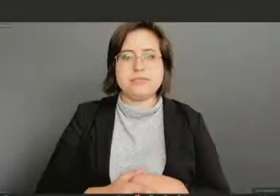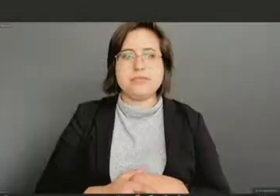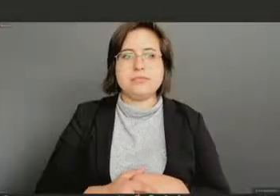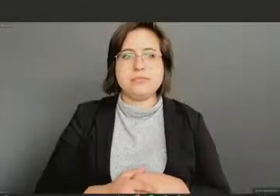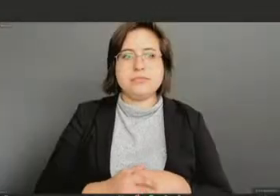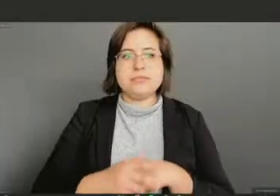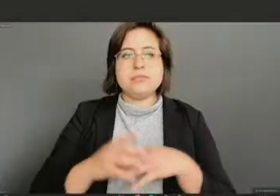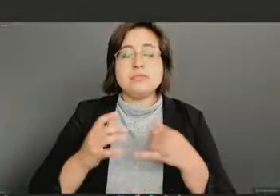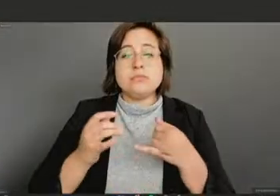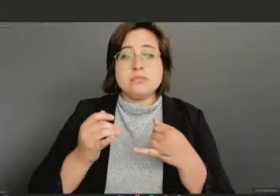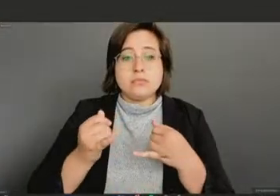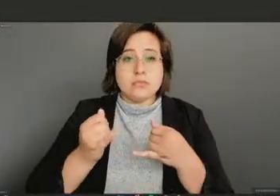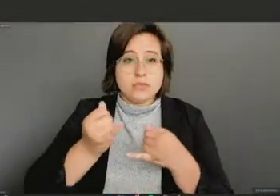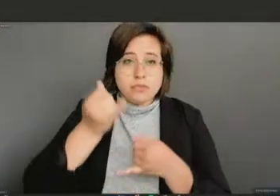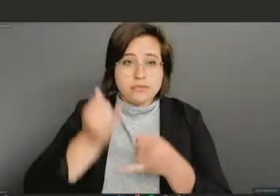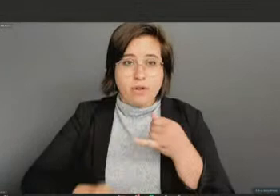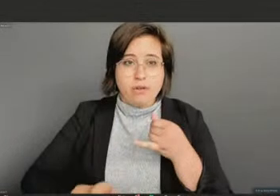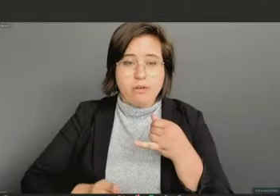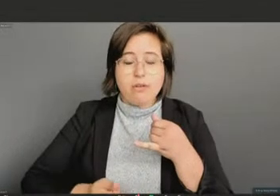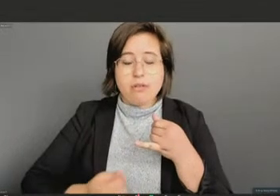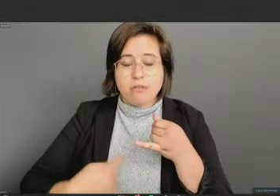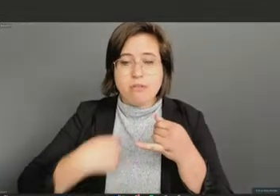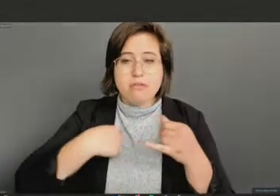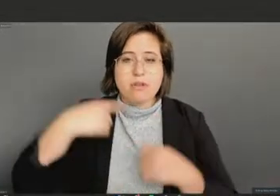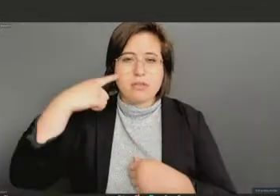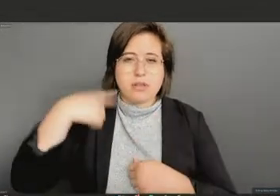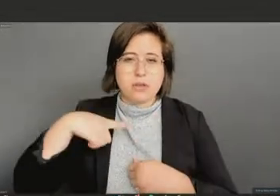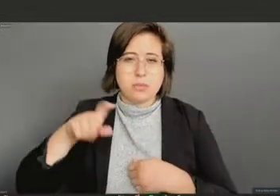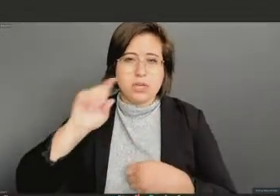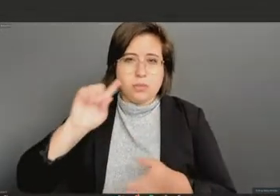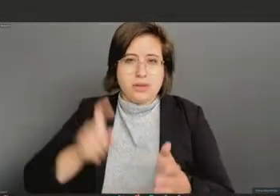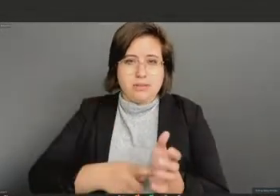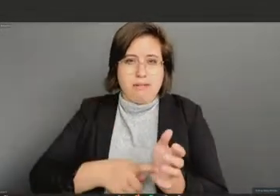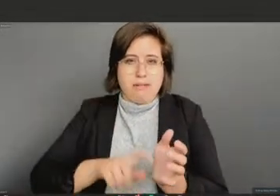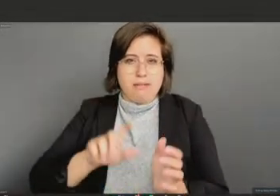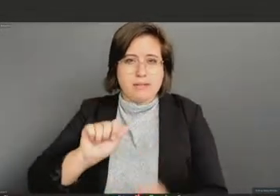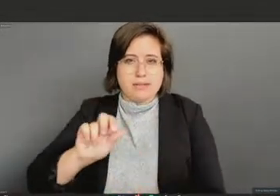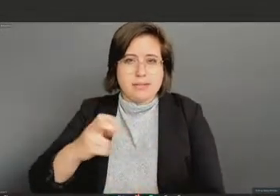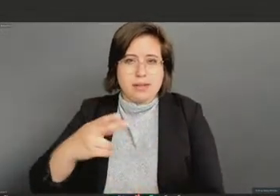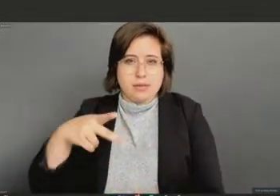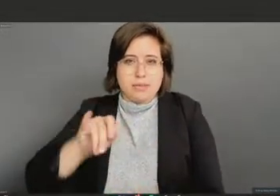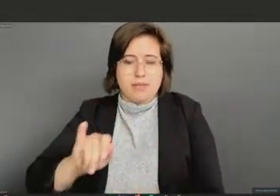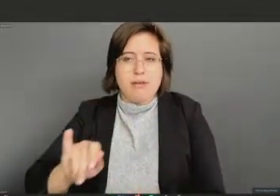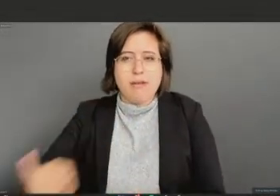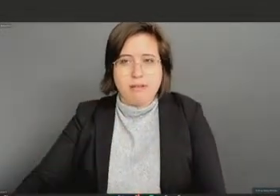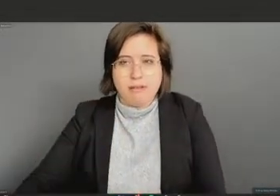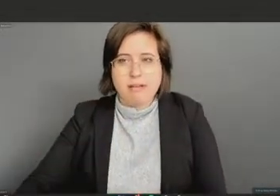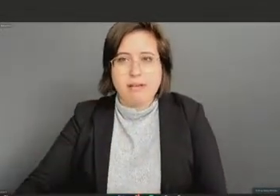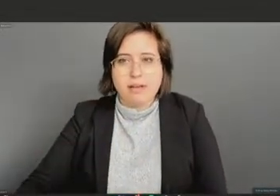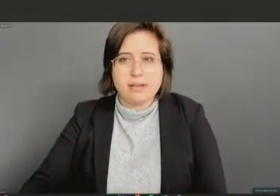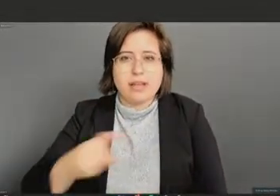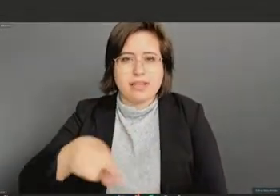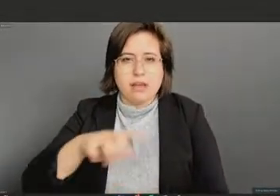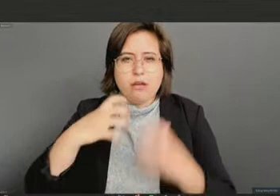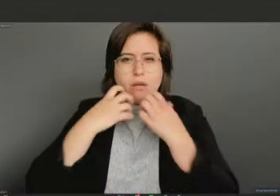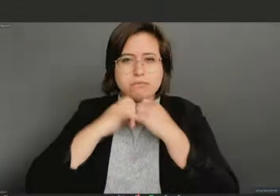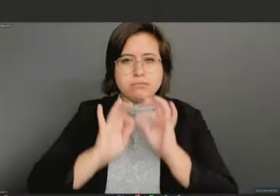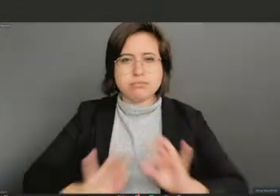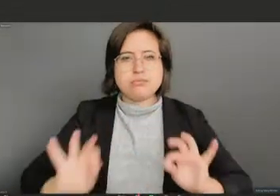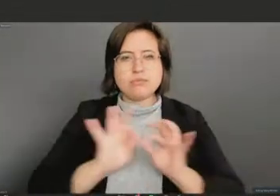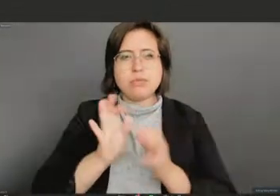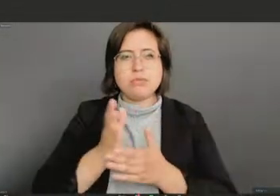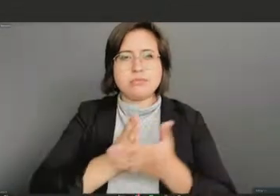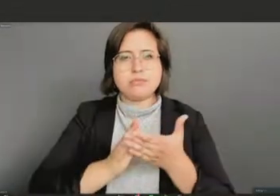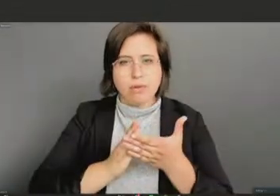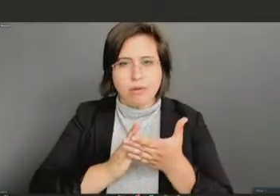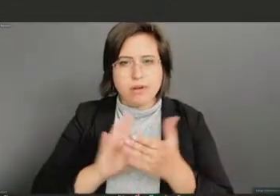need to acknowledge that Asian Americans, Native Hawaiian, Pacific Islanders are not only critical parts of essential health